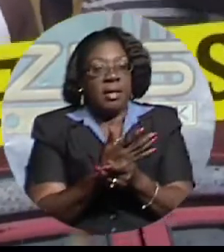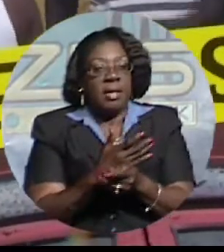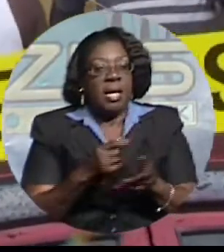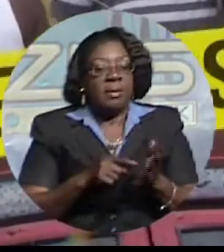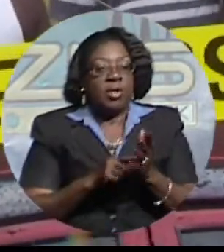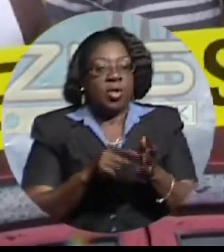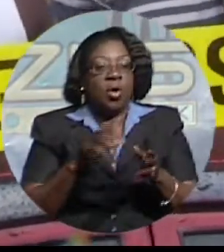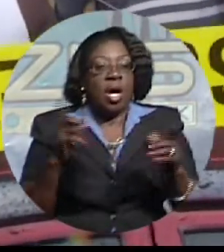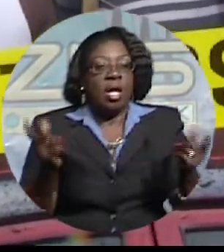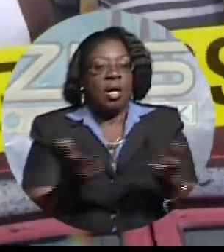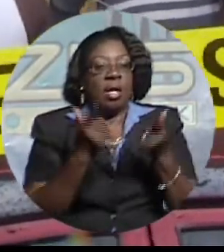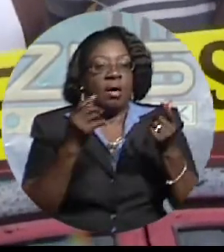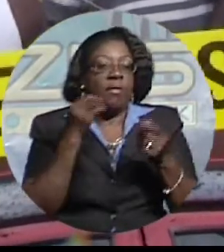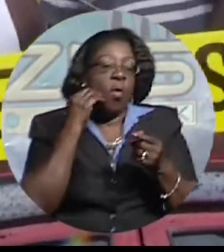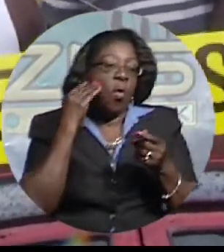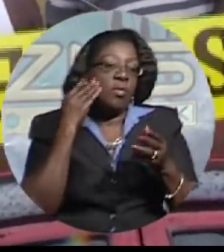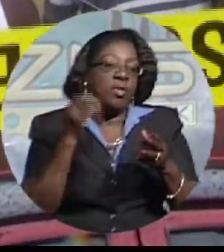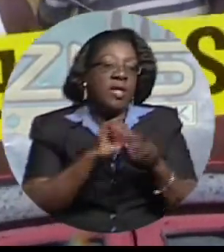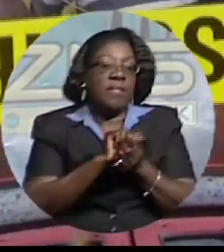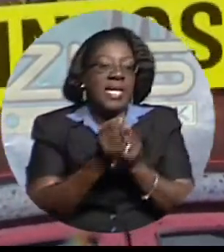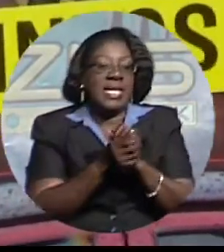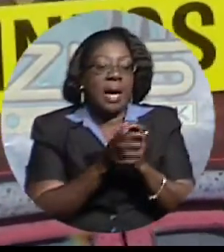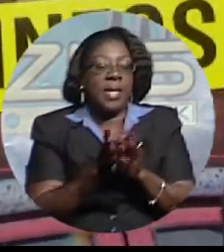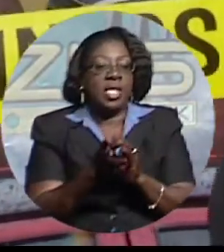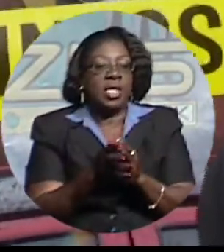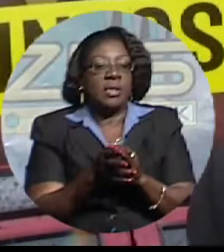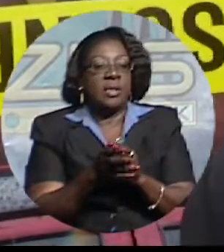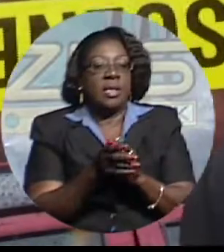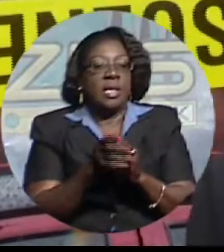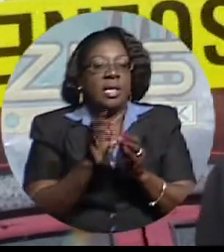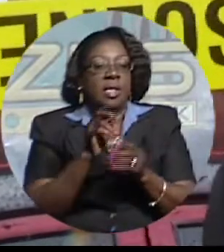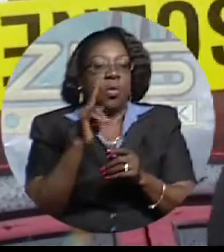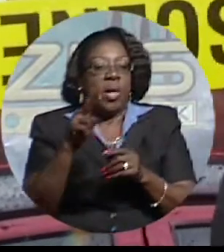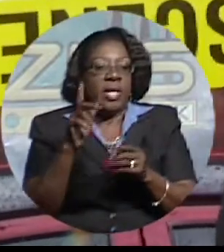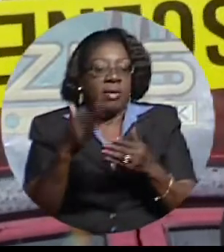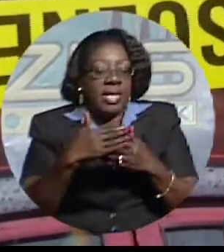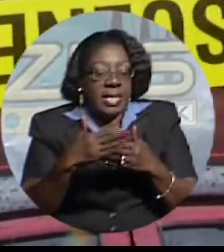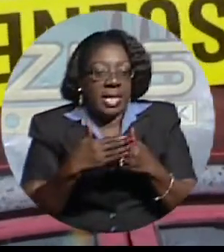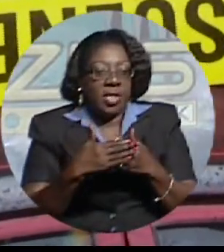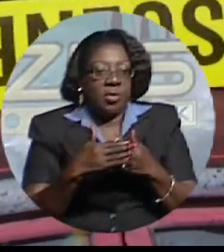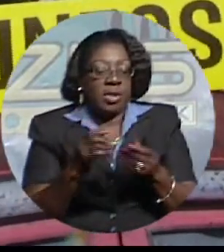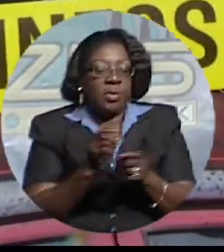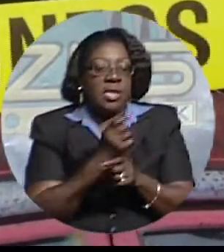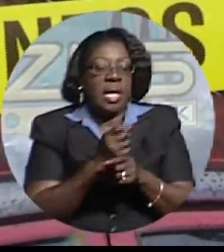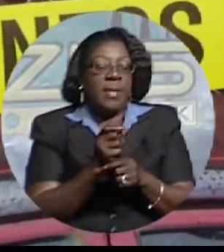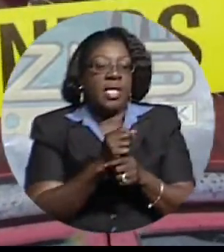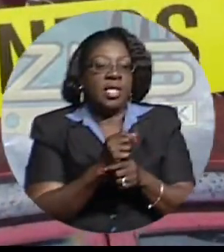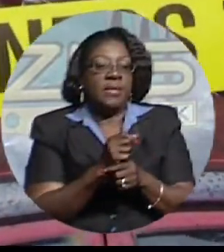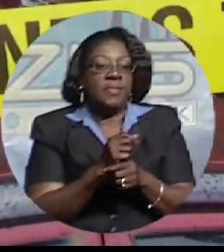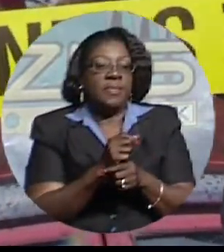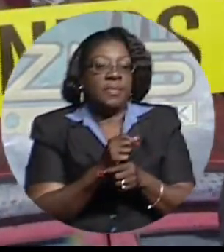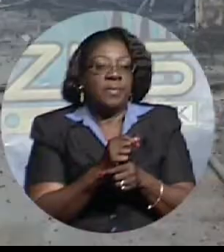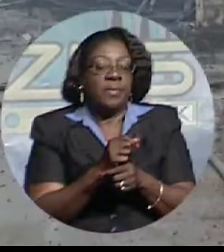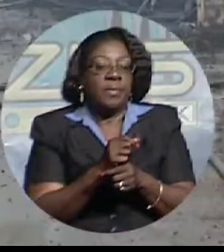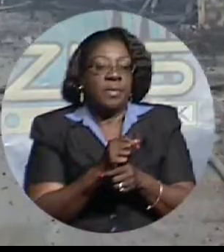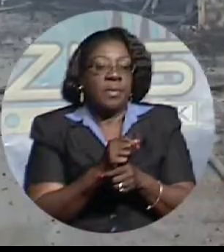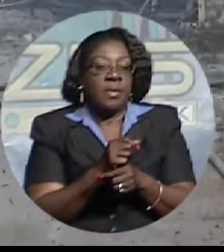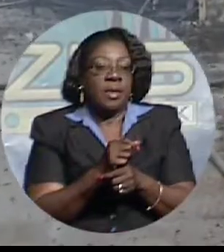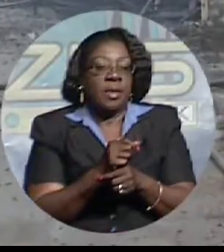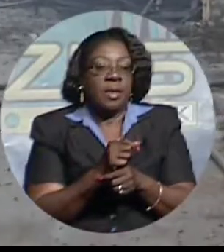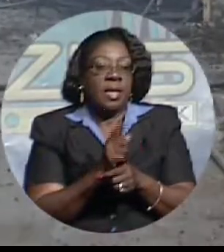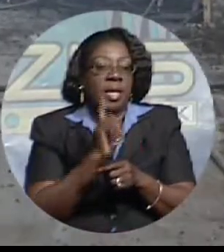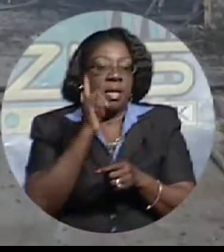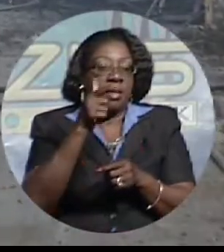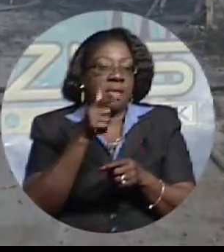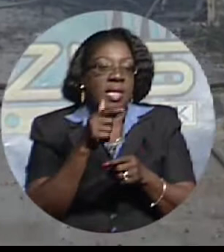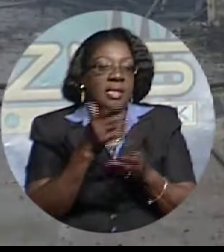of houses around here that could have been damaged. Unfortunately, the one right next to it was damaged. And, it looks